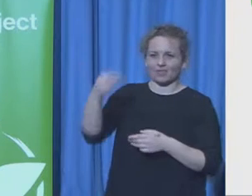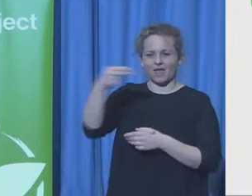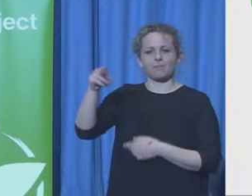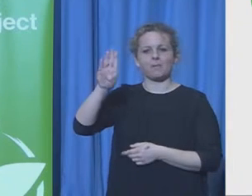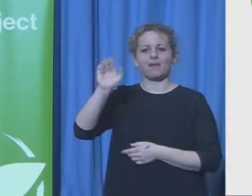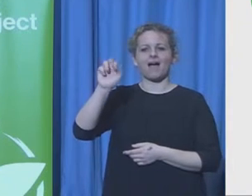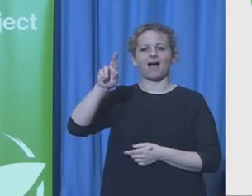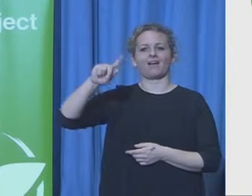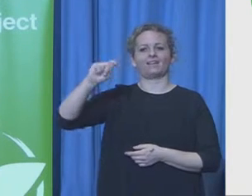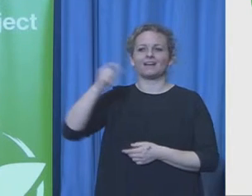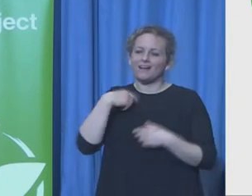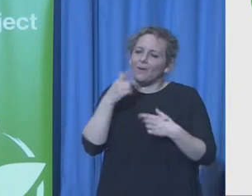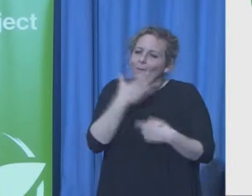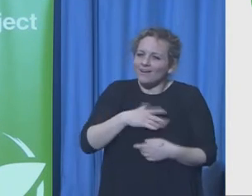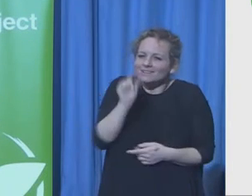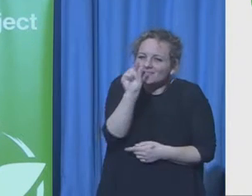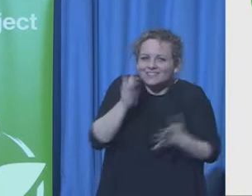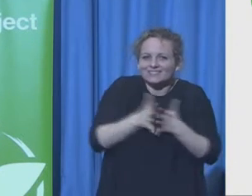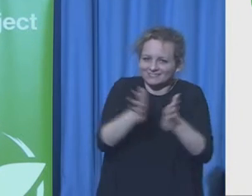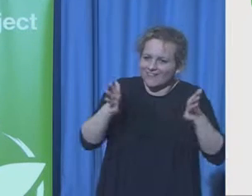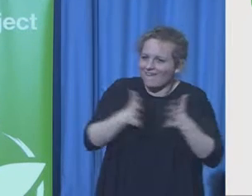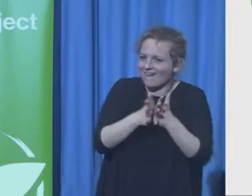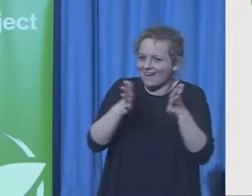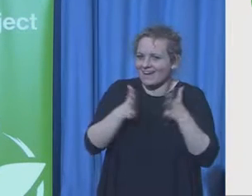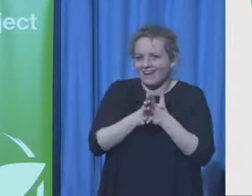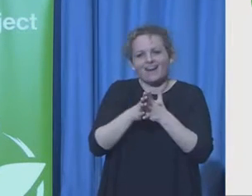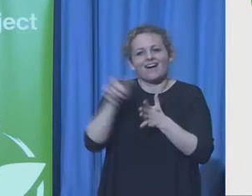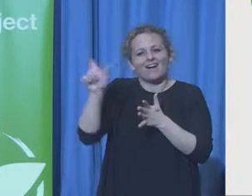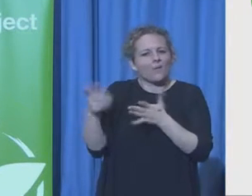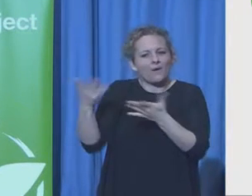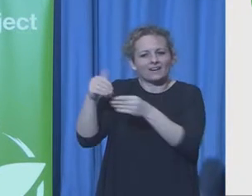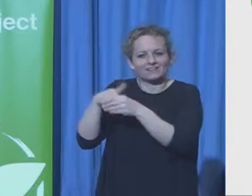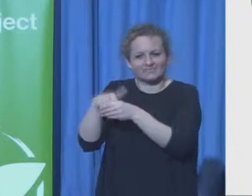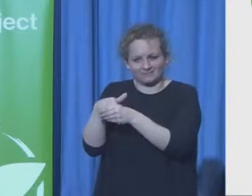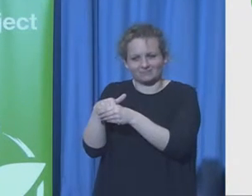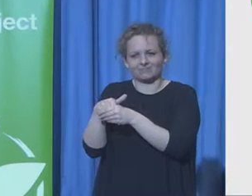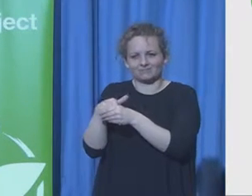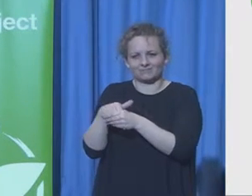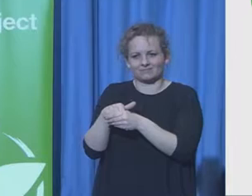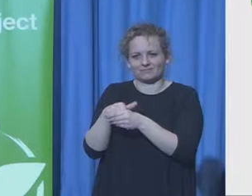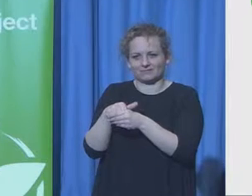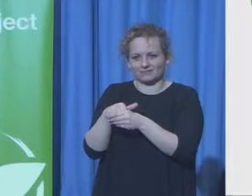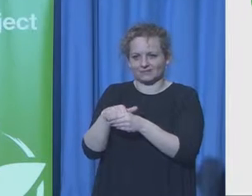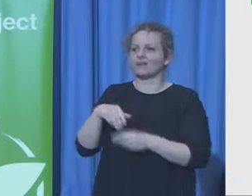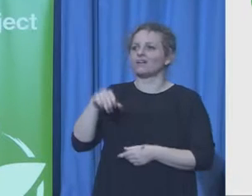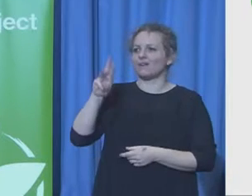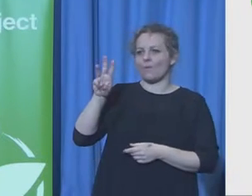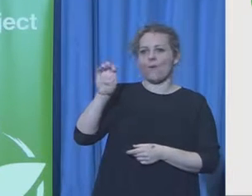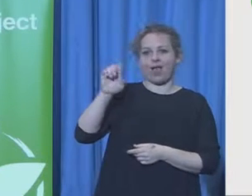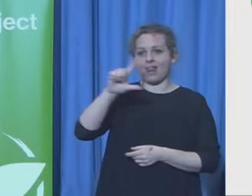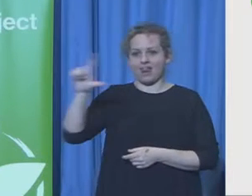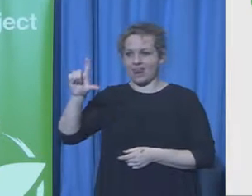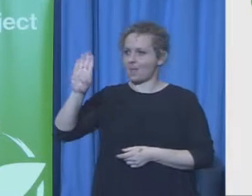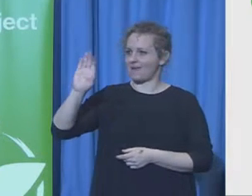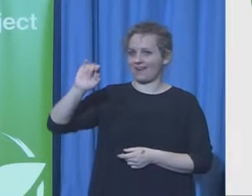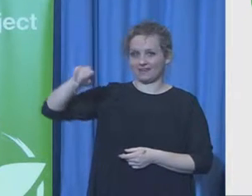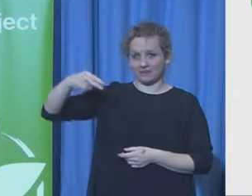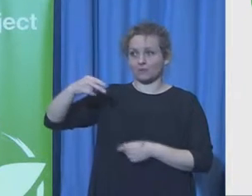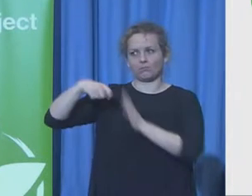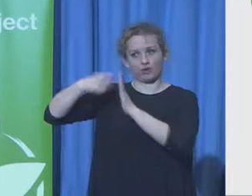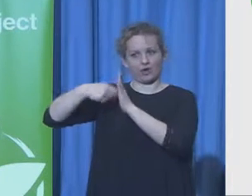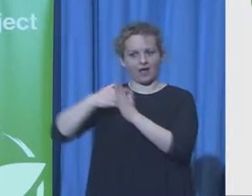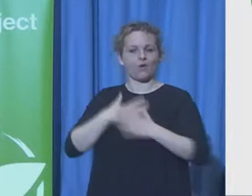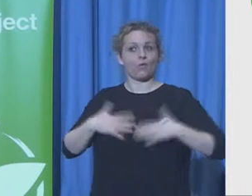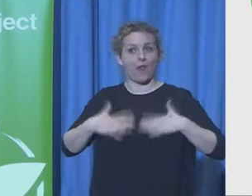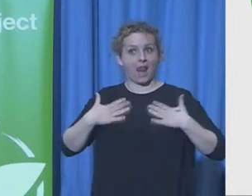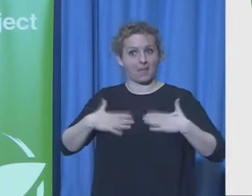I was one of the very first cohort to take part in it, is honestly one of the most important life-changing things